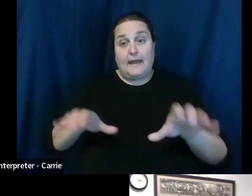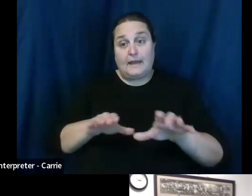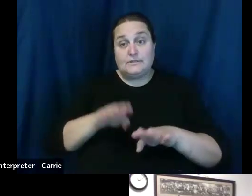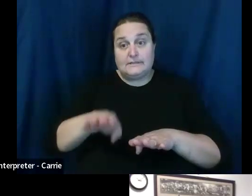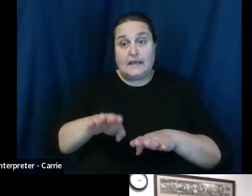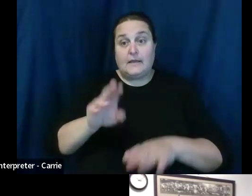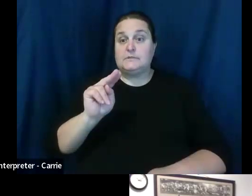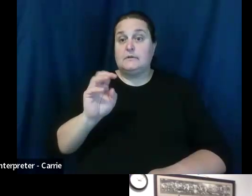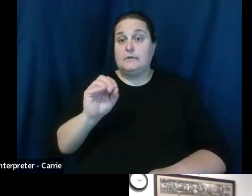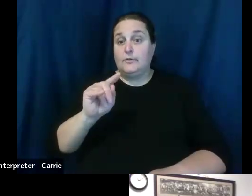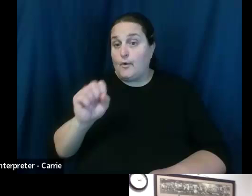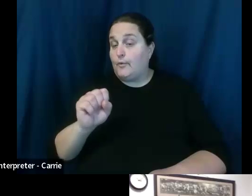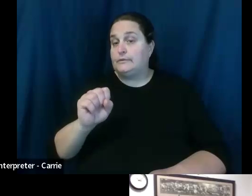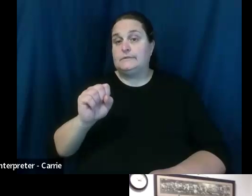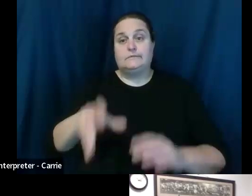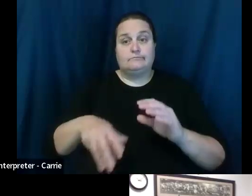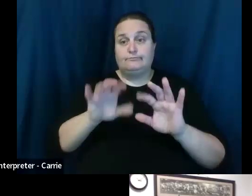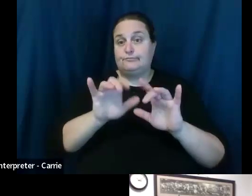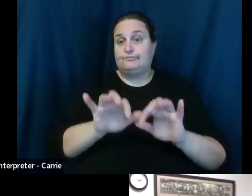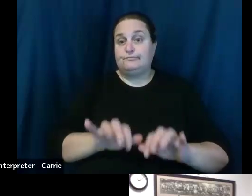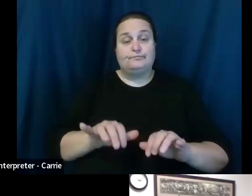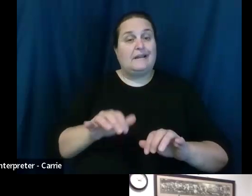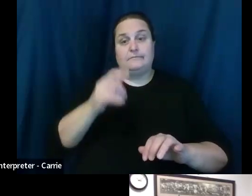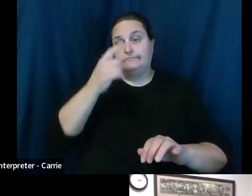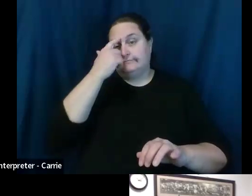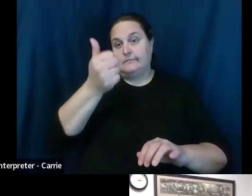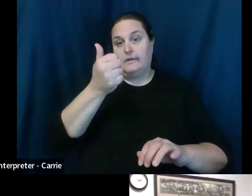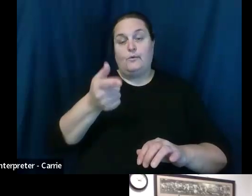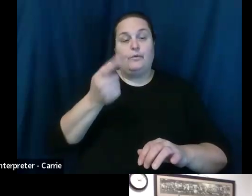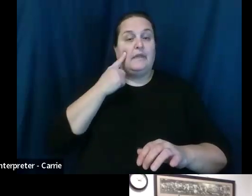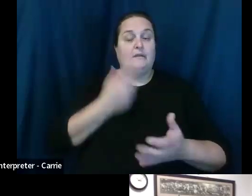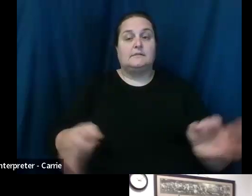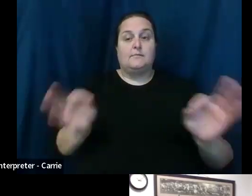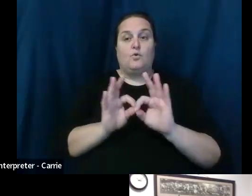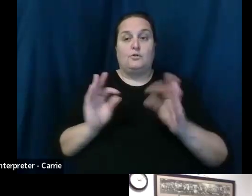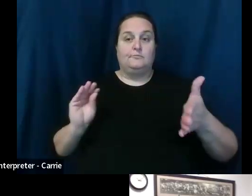add kind of anything that you think is important to keep in your plan.